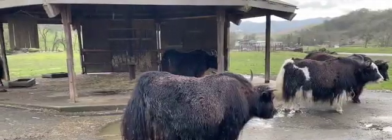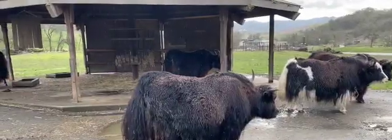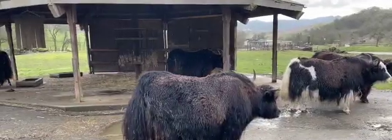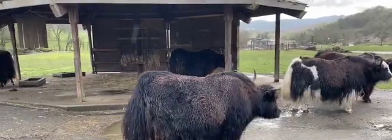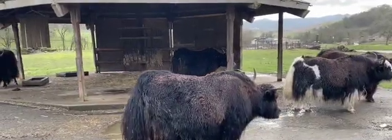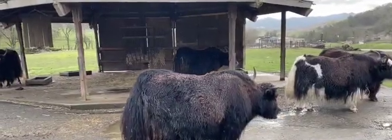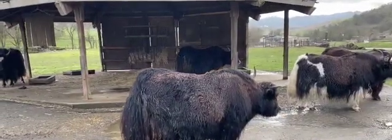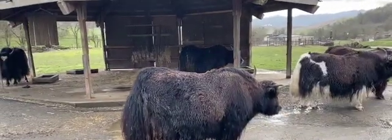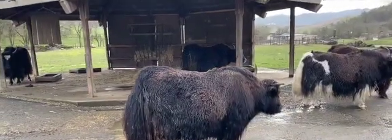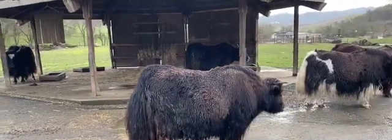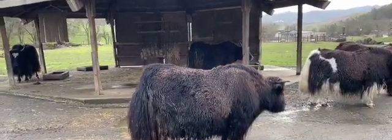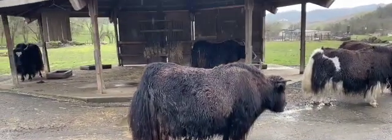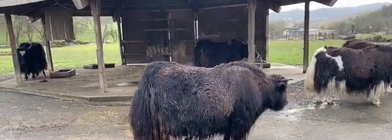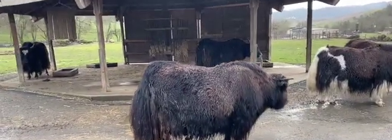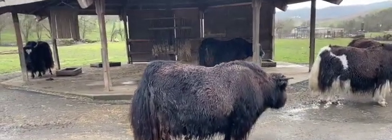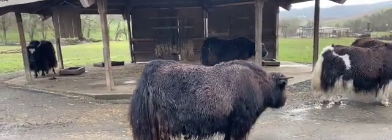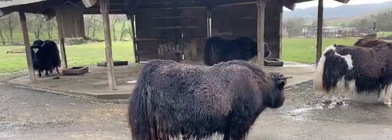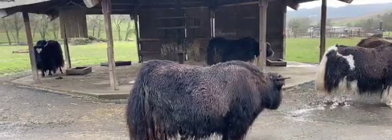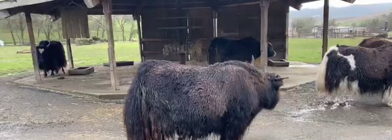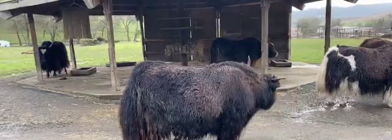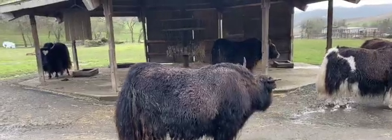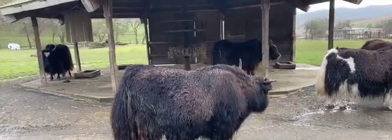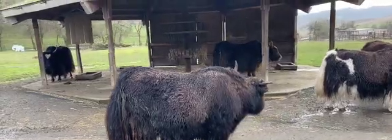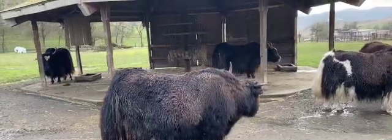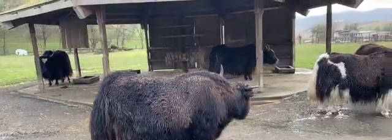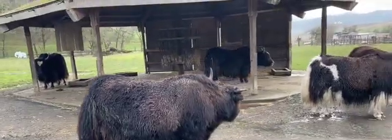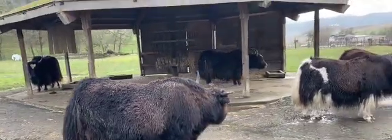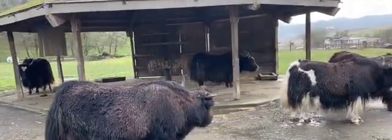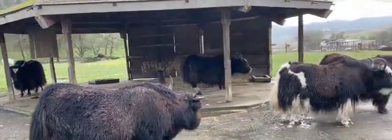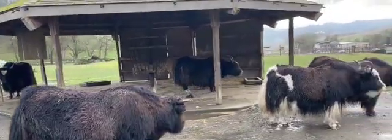This is the Tibetan yak.